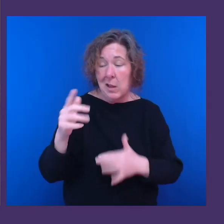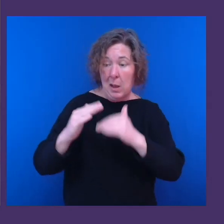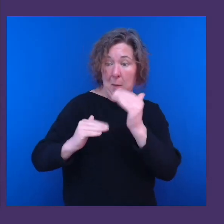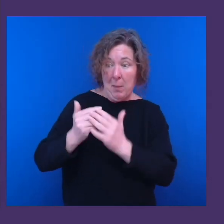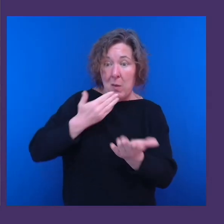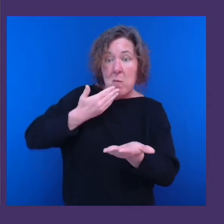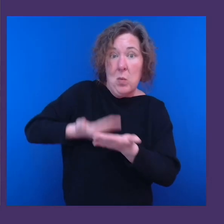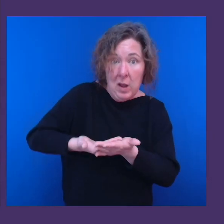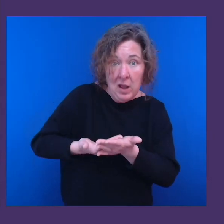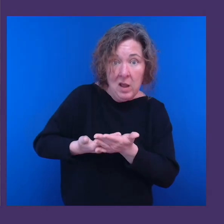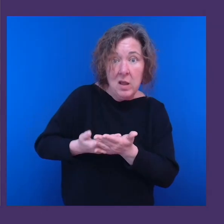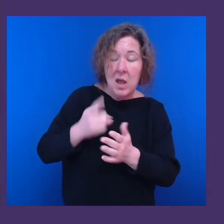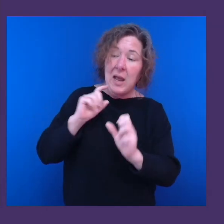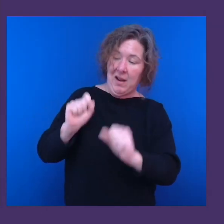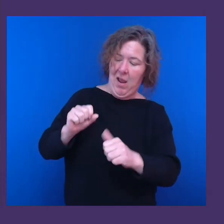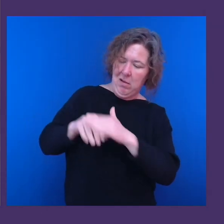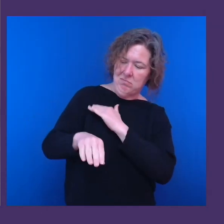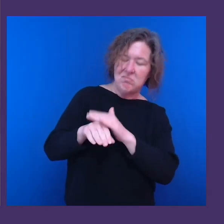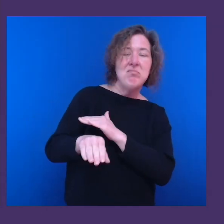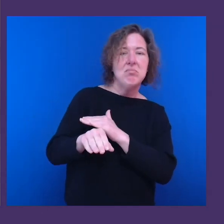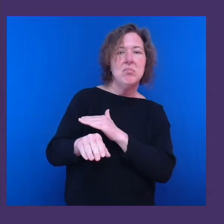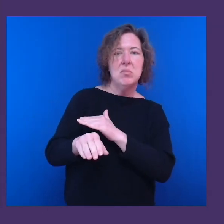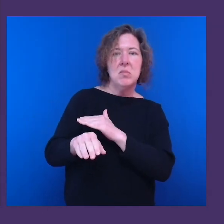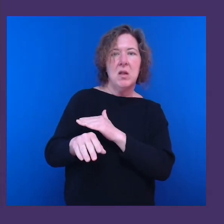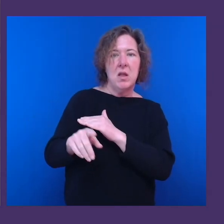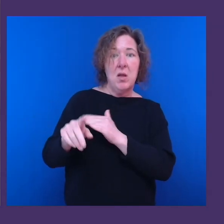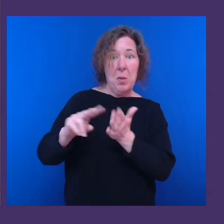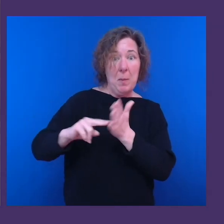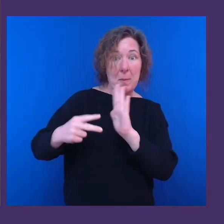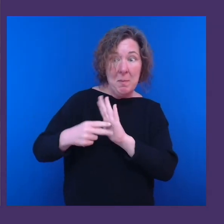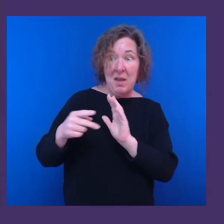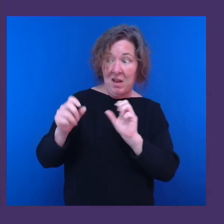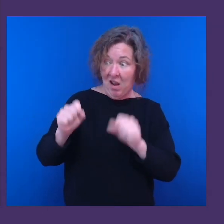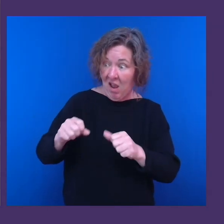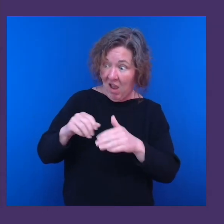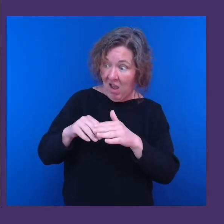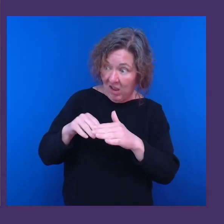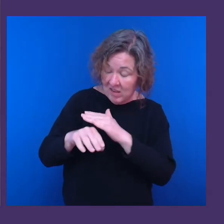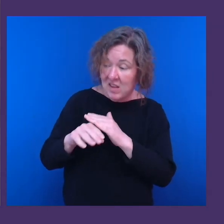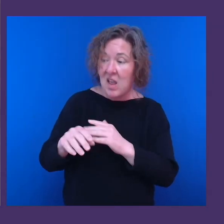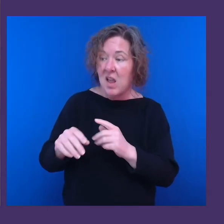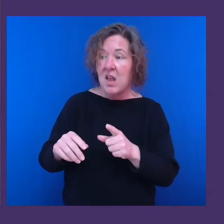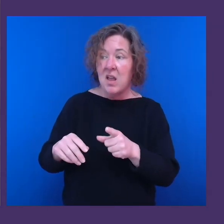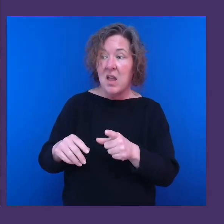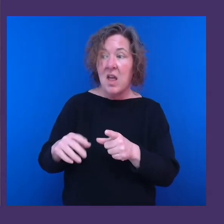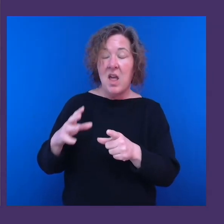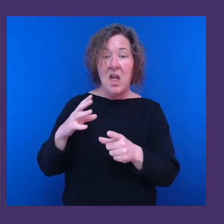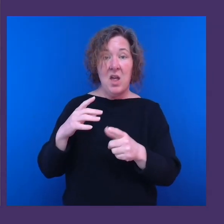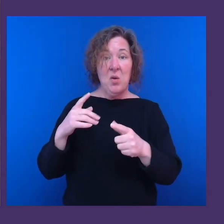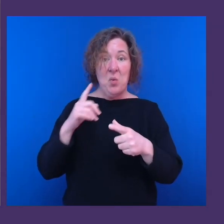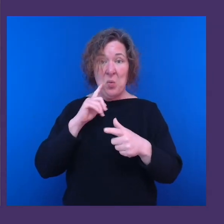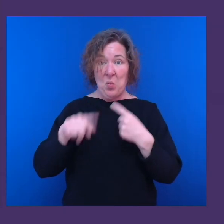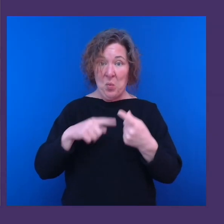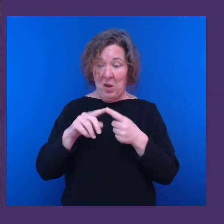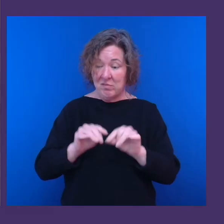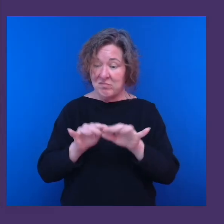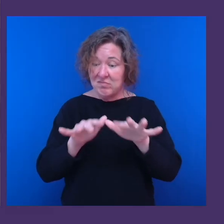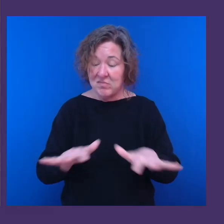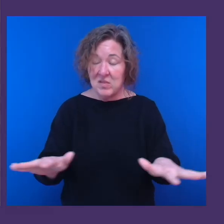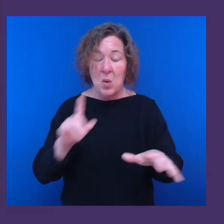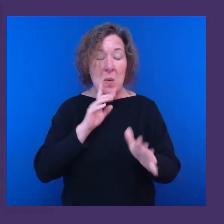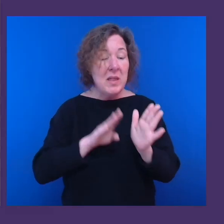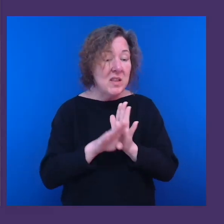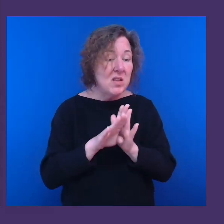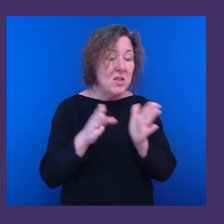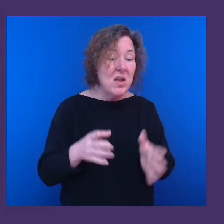built to be accessible, then the probability of it being accessible and experienced downstream when a developer uses it or a designer